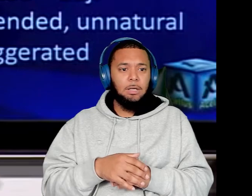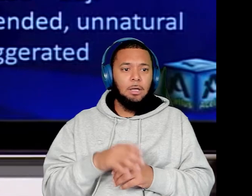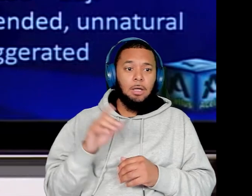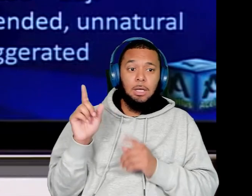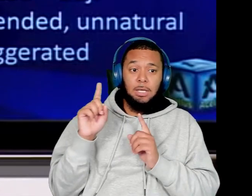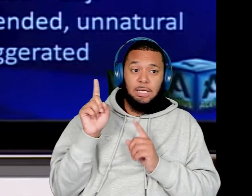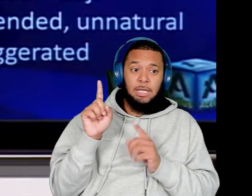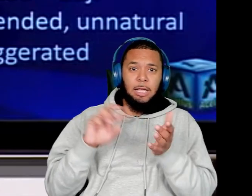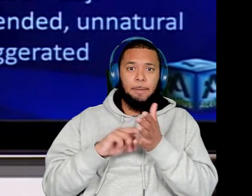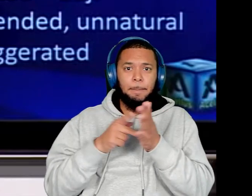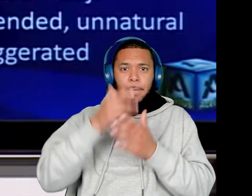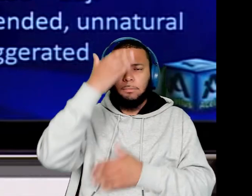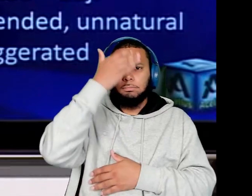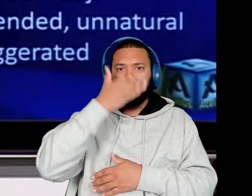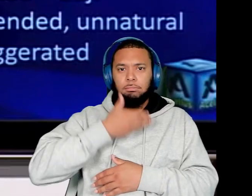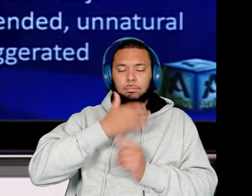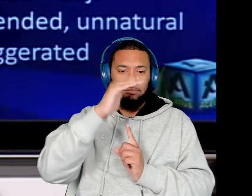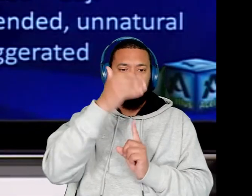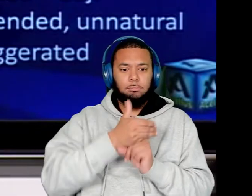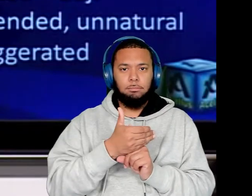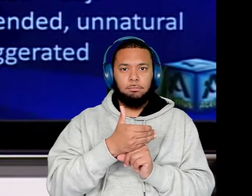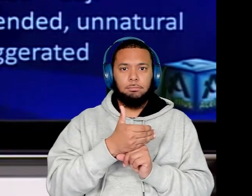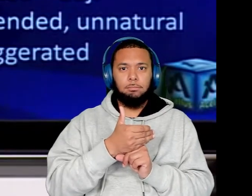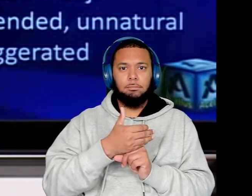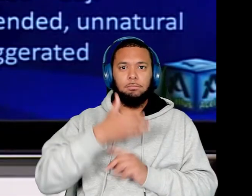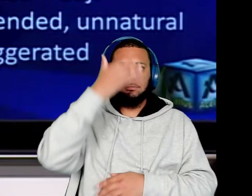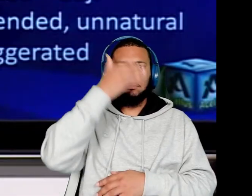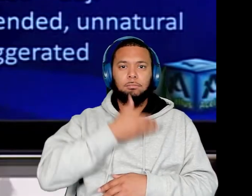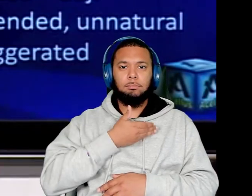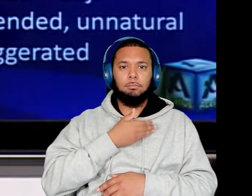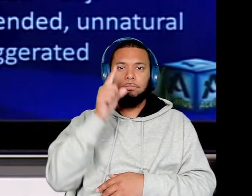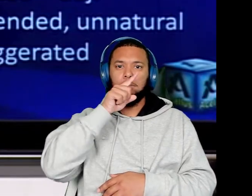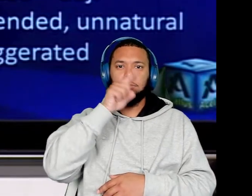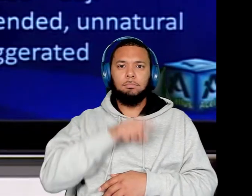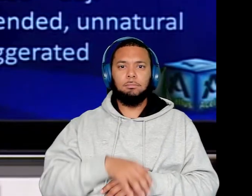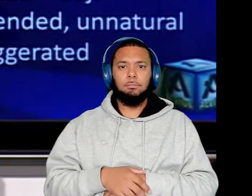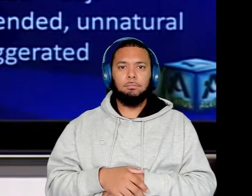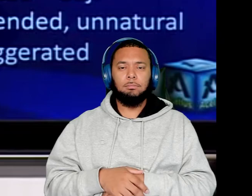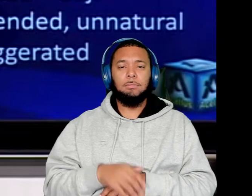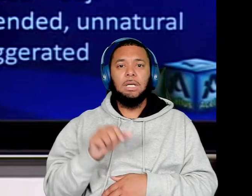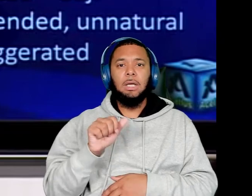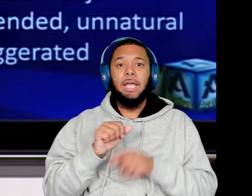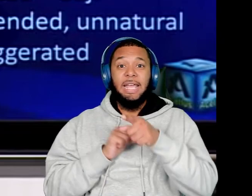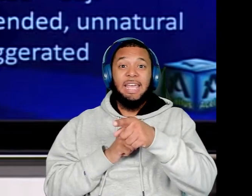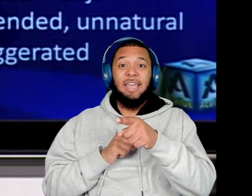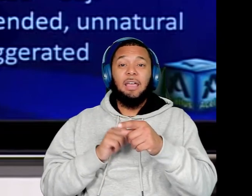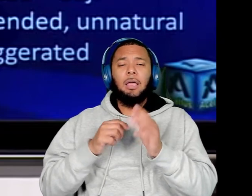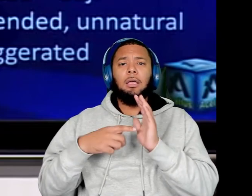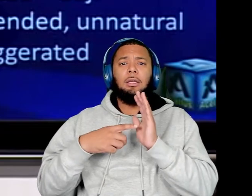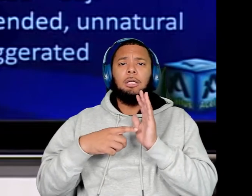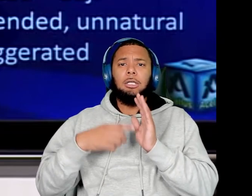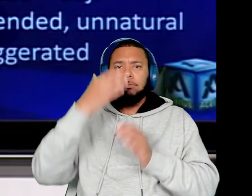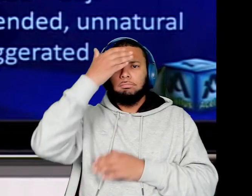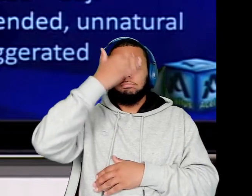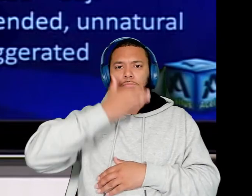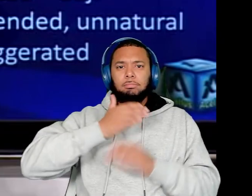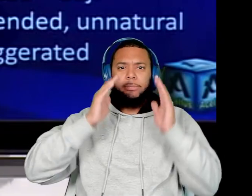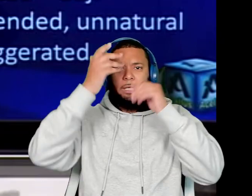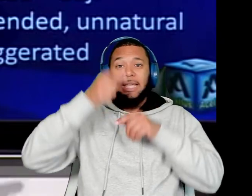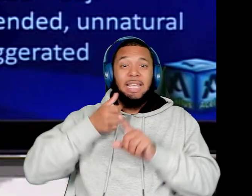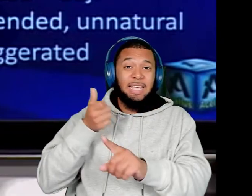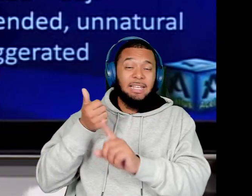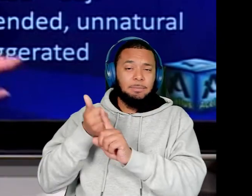means pretended or unnatural, exaggerated. He affected a happy smile even though he was very sad